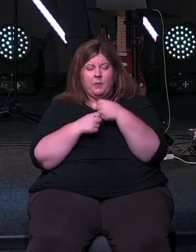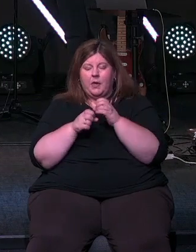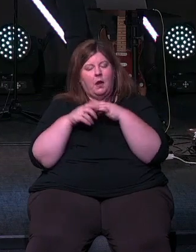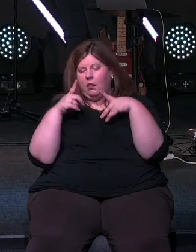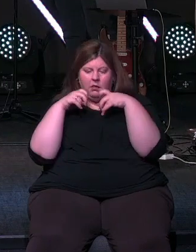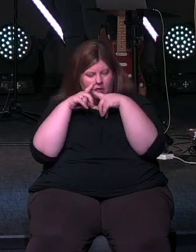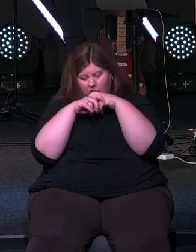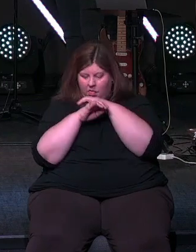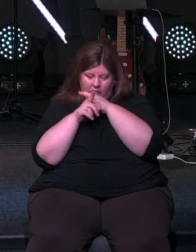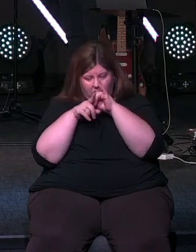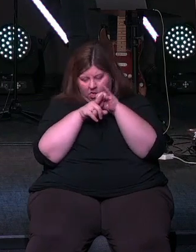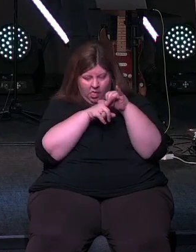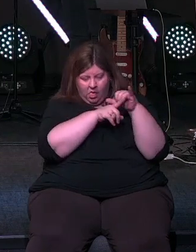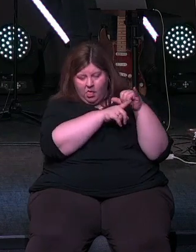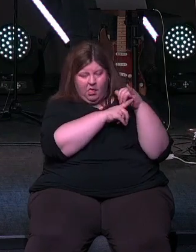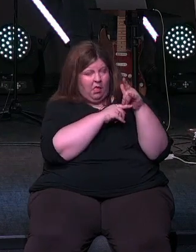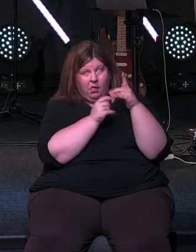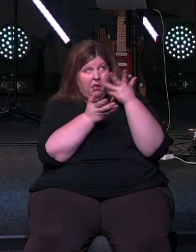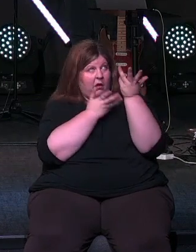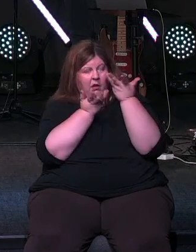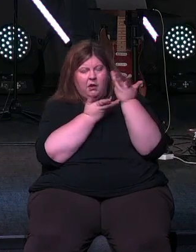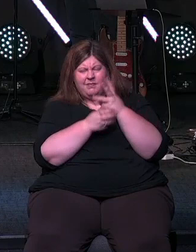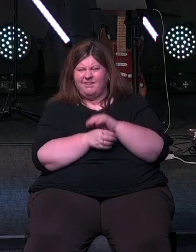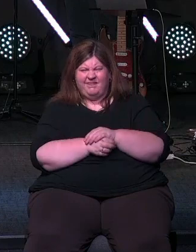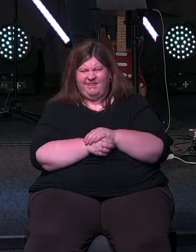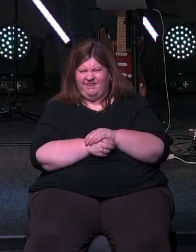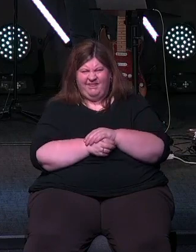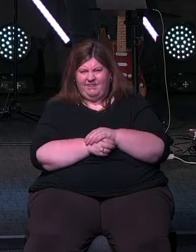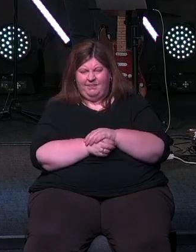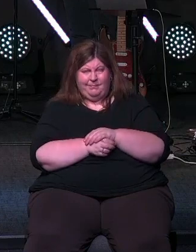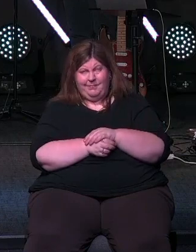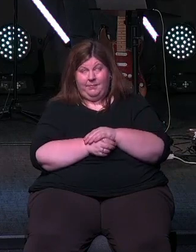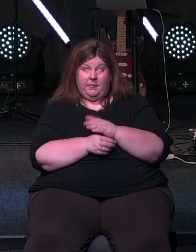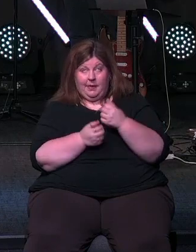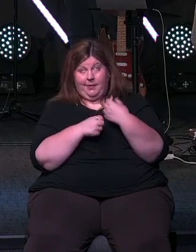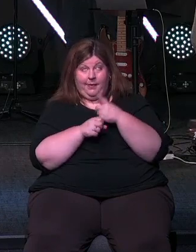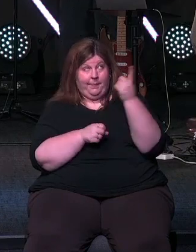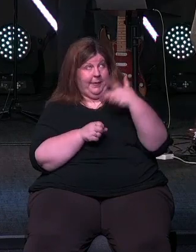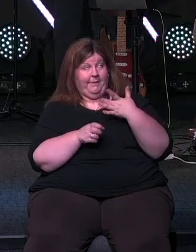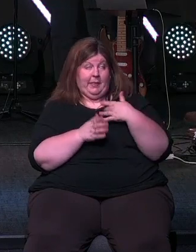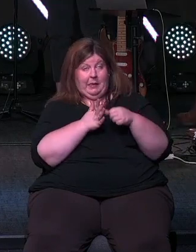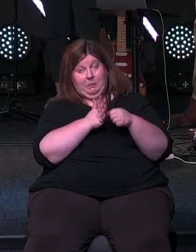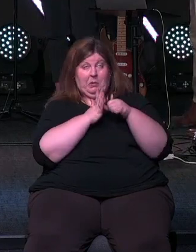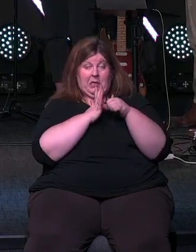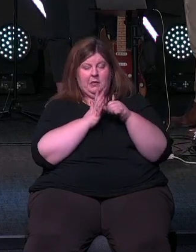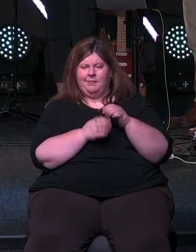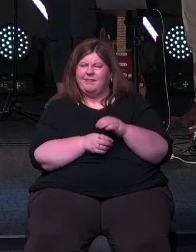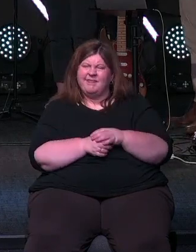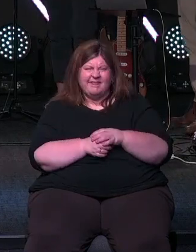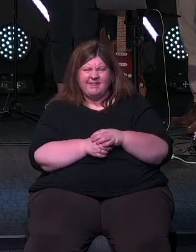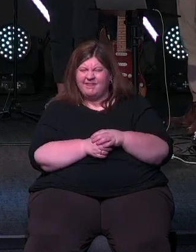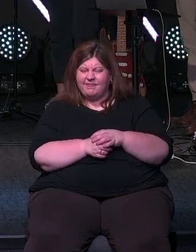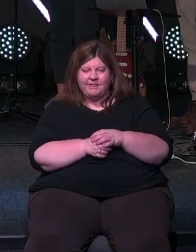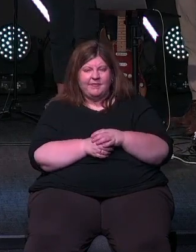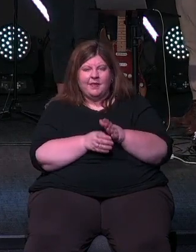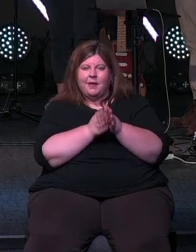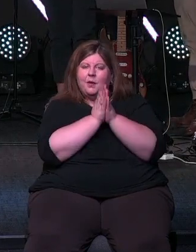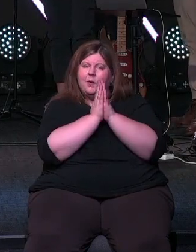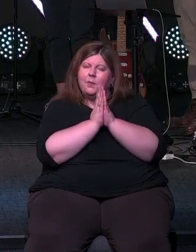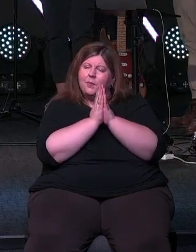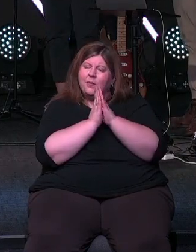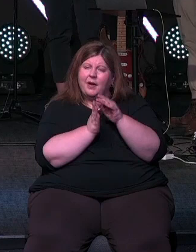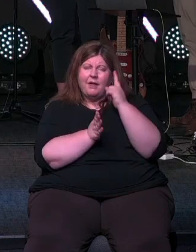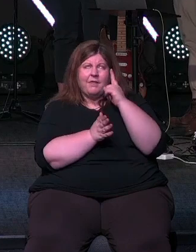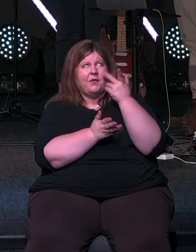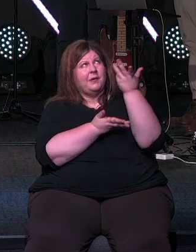it. Don't try to use big words and string it out and try to impress God or other people. Prayer is just the opportunity for us to connect